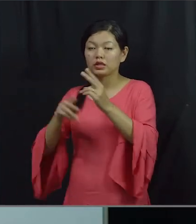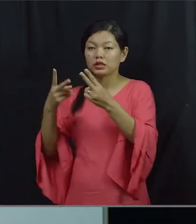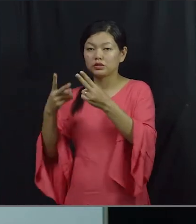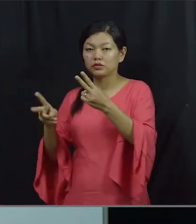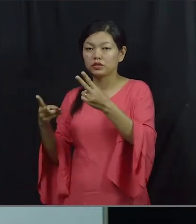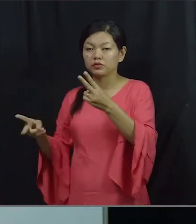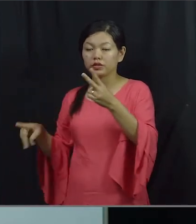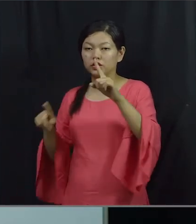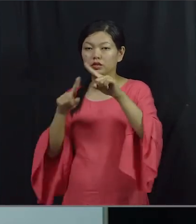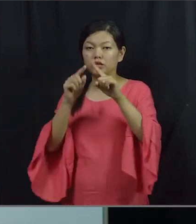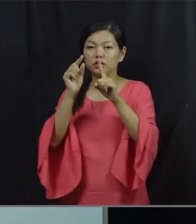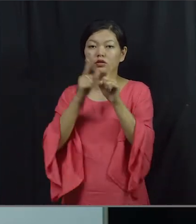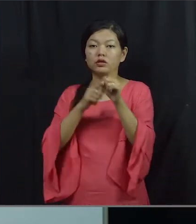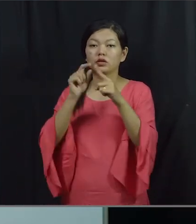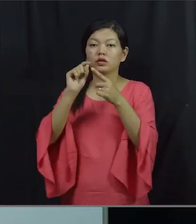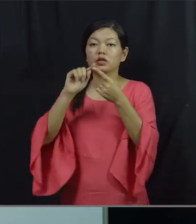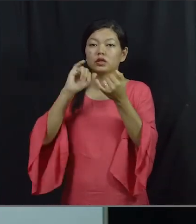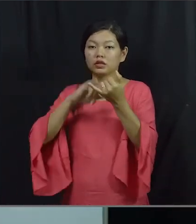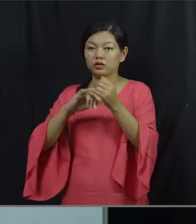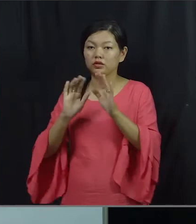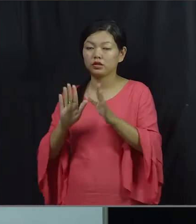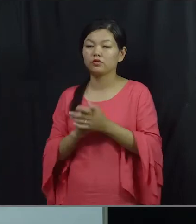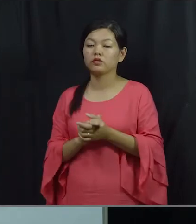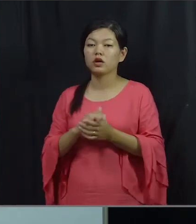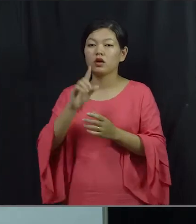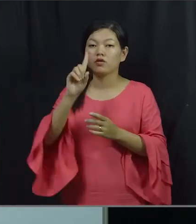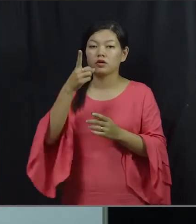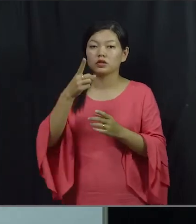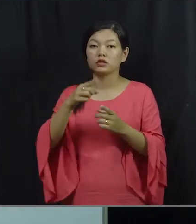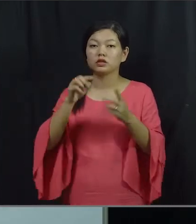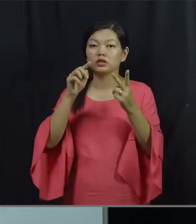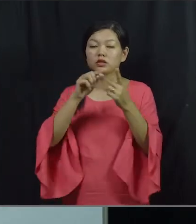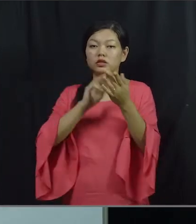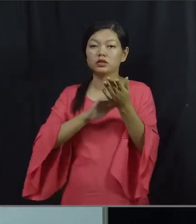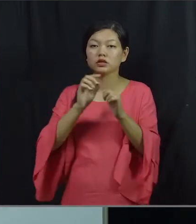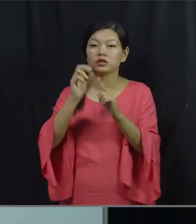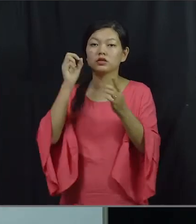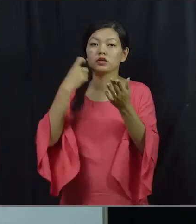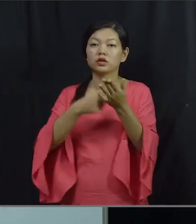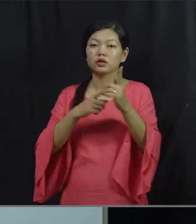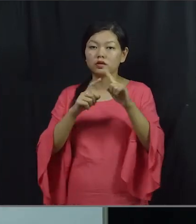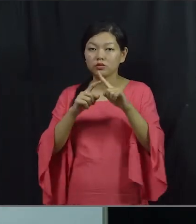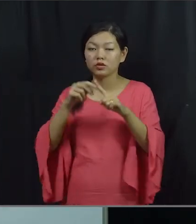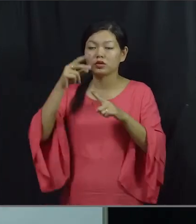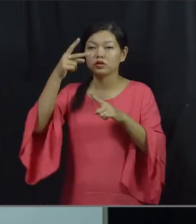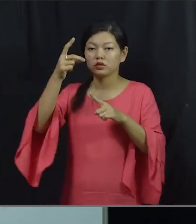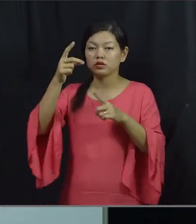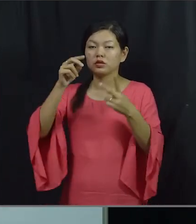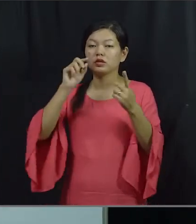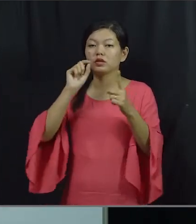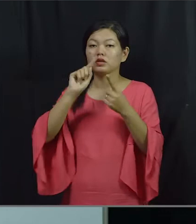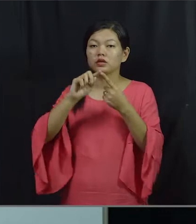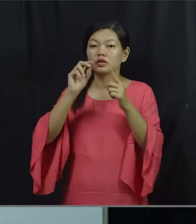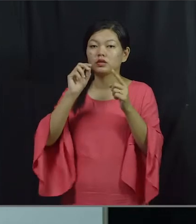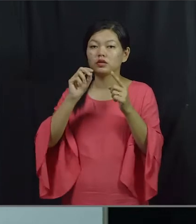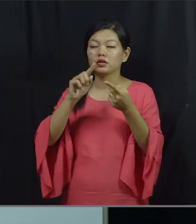trades can be of import, export and entry port, okay. Now this foreign trade has three main parts, that